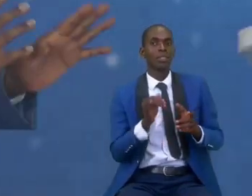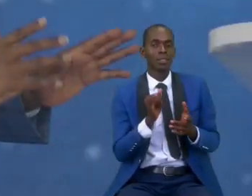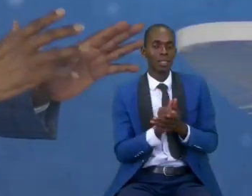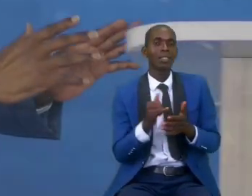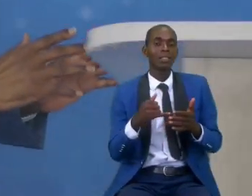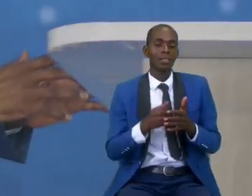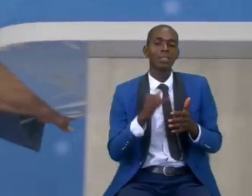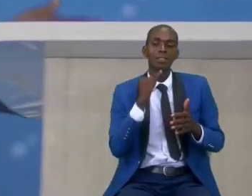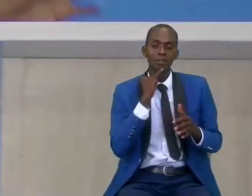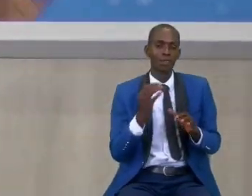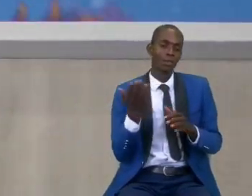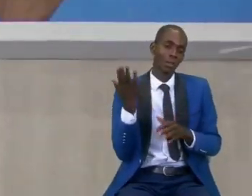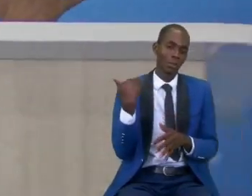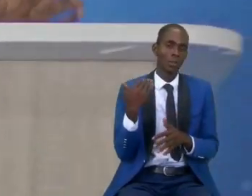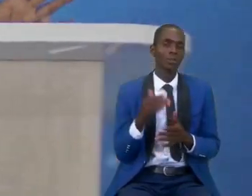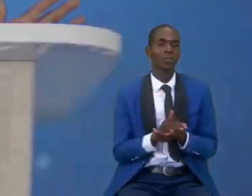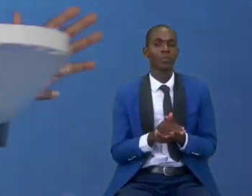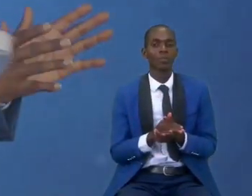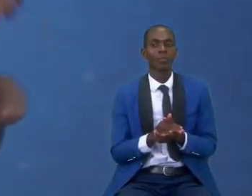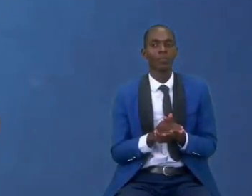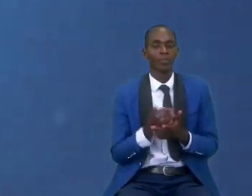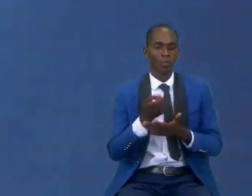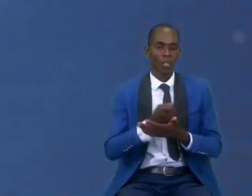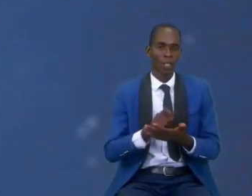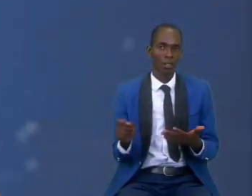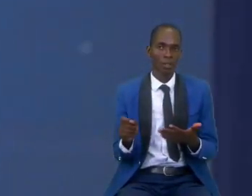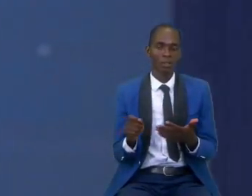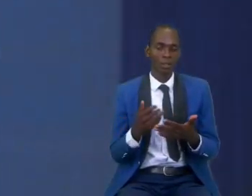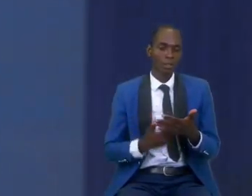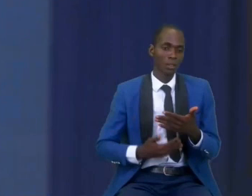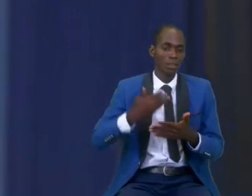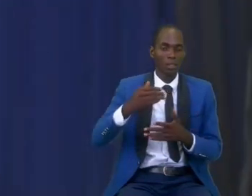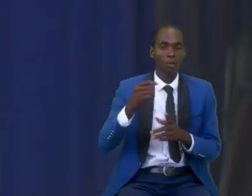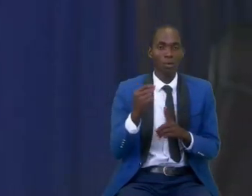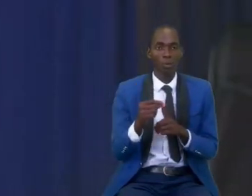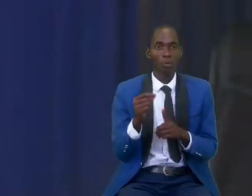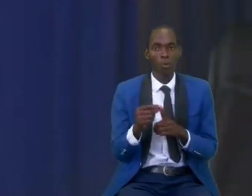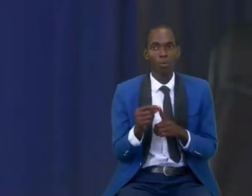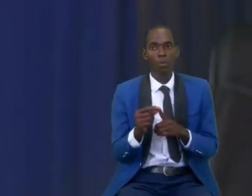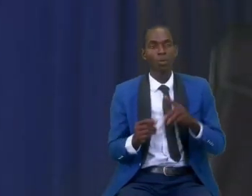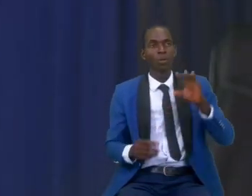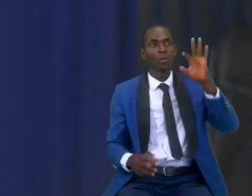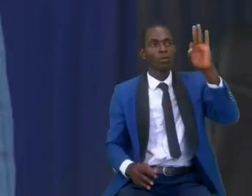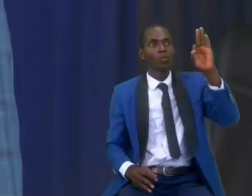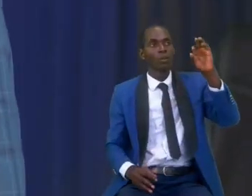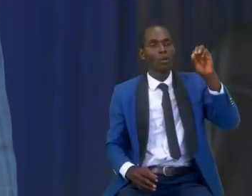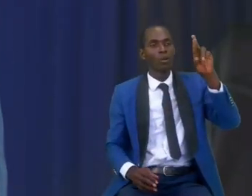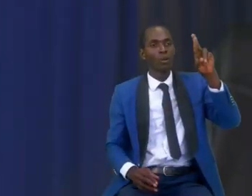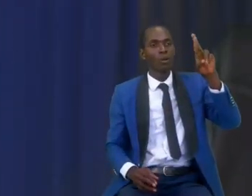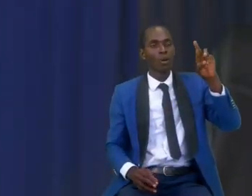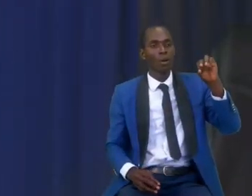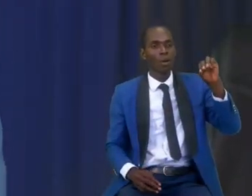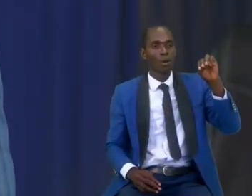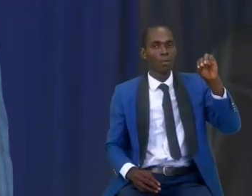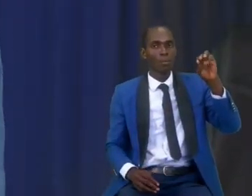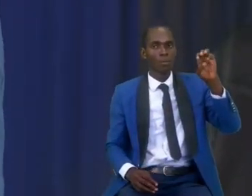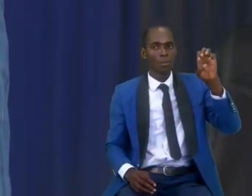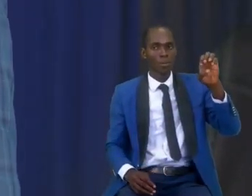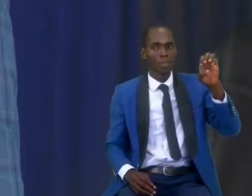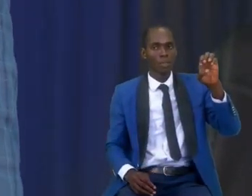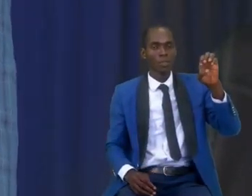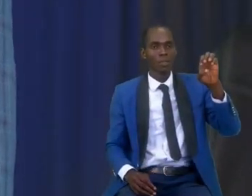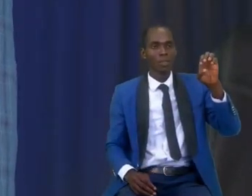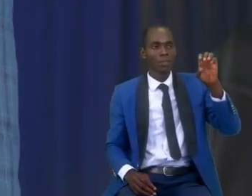the next word, formed. But put a D-E behind that formed.